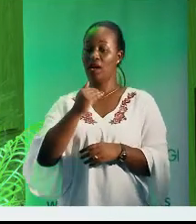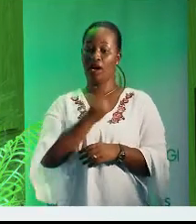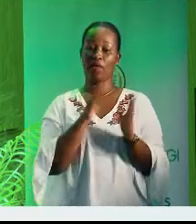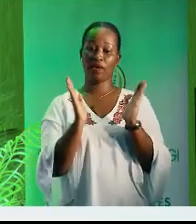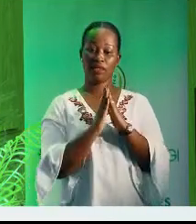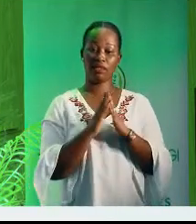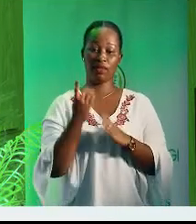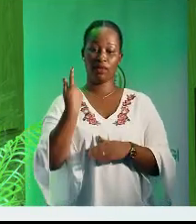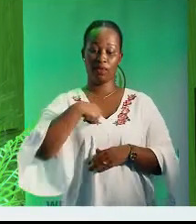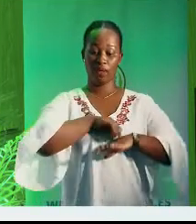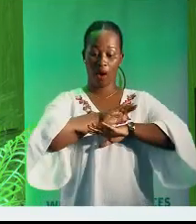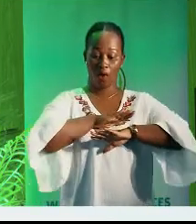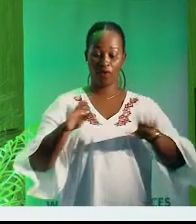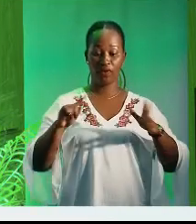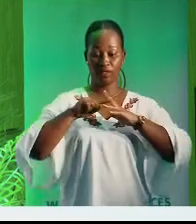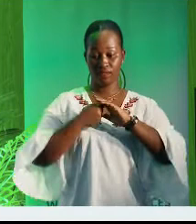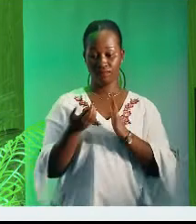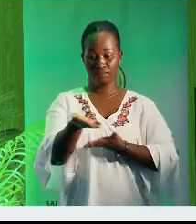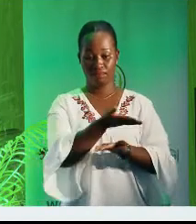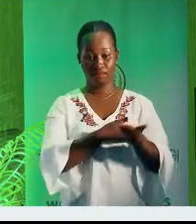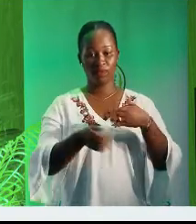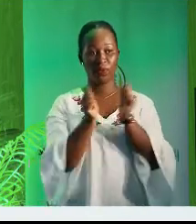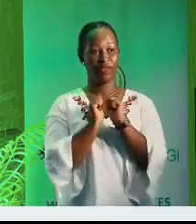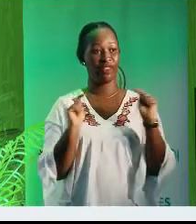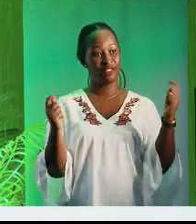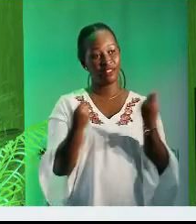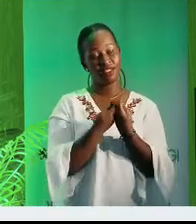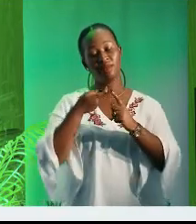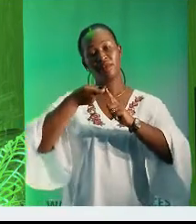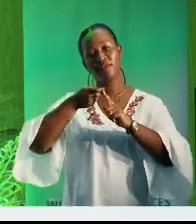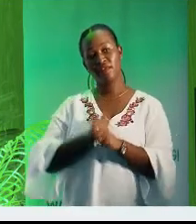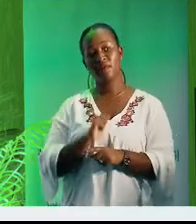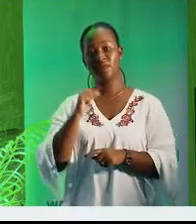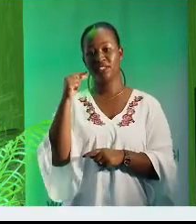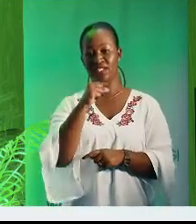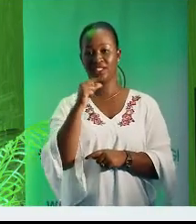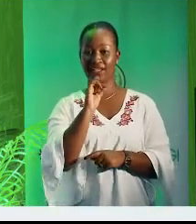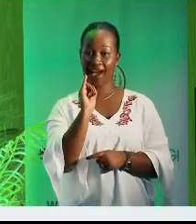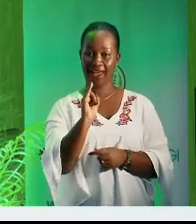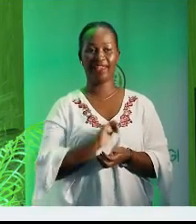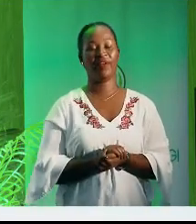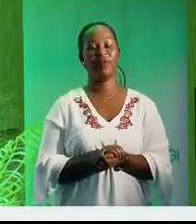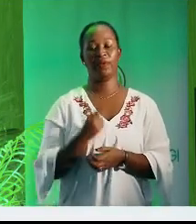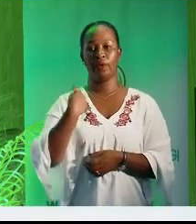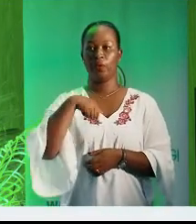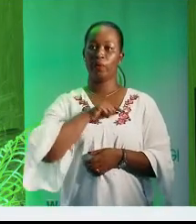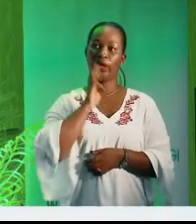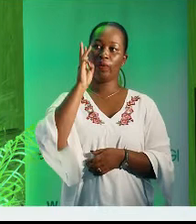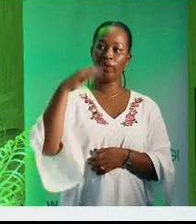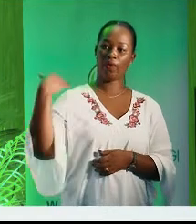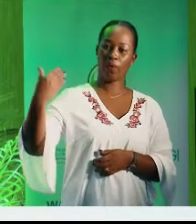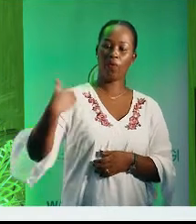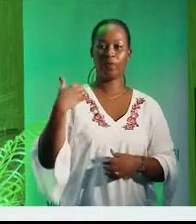already started discussing with the team from GGI. We shall always be